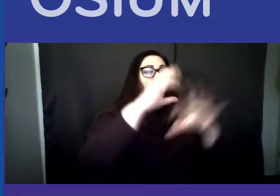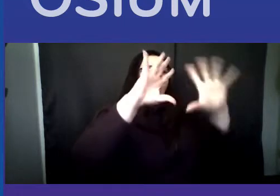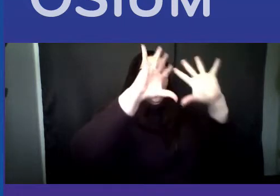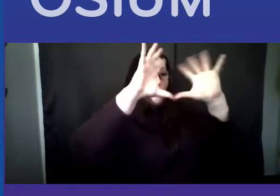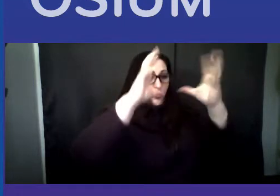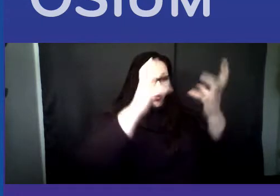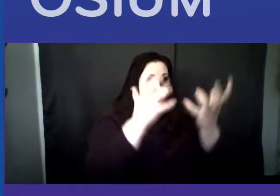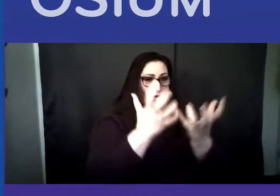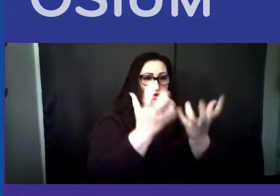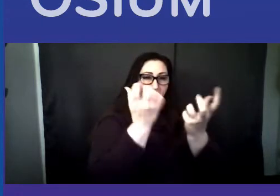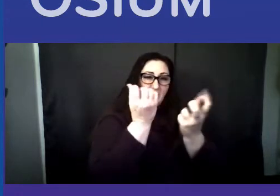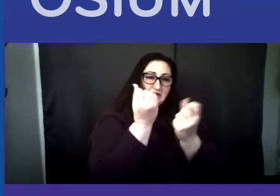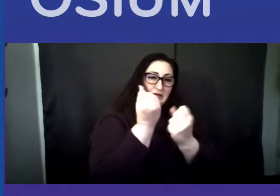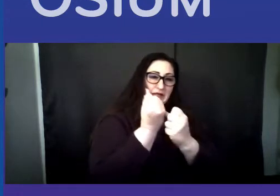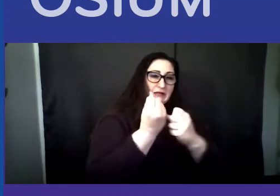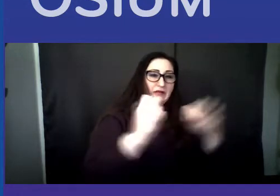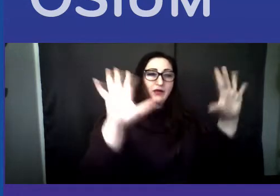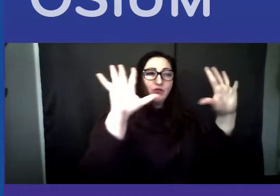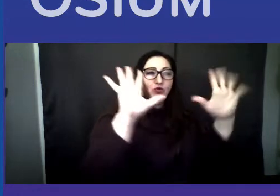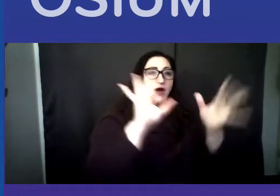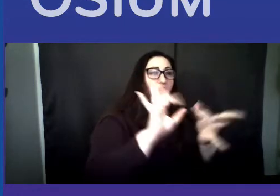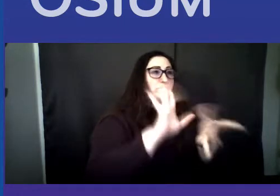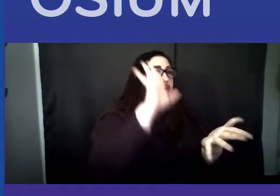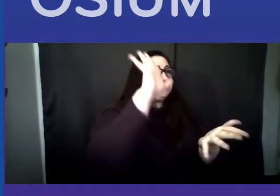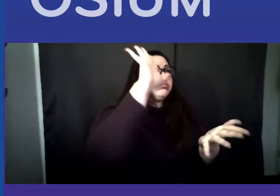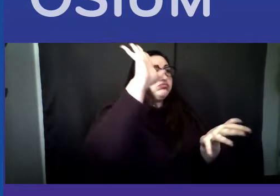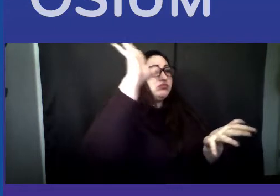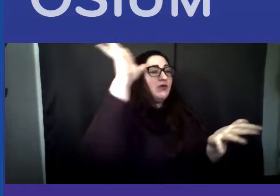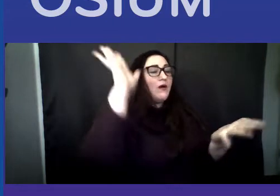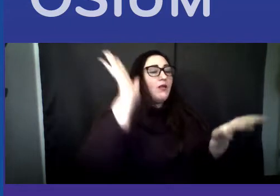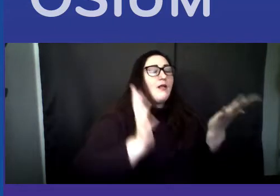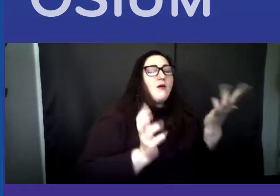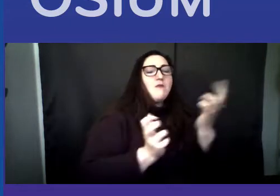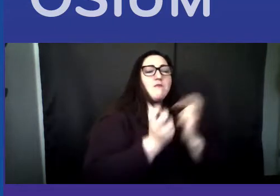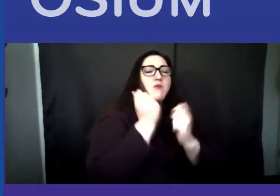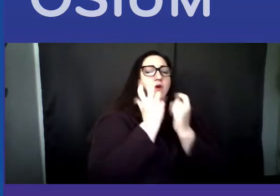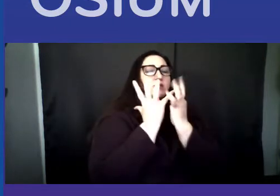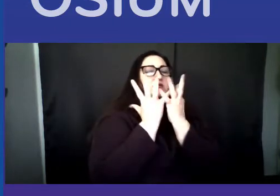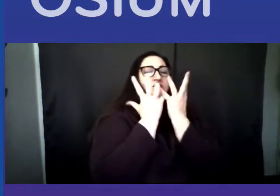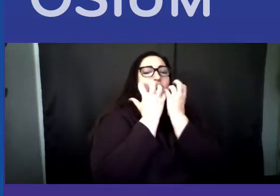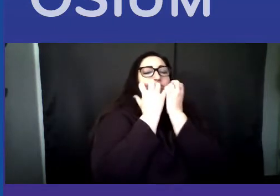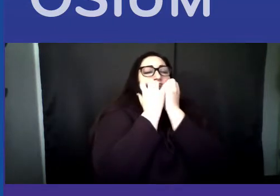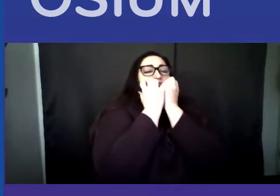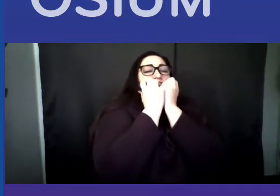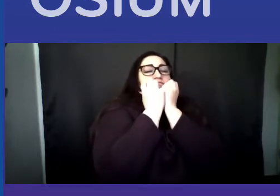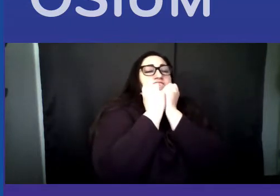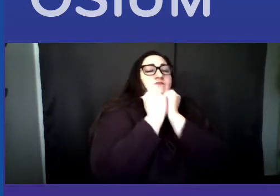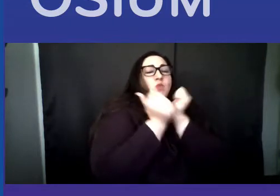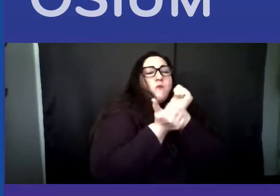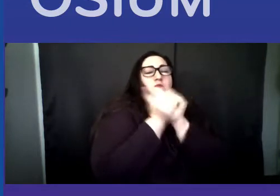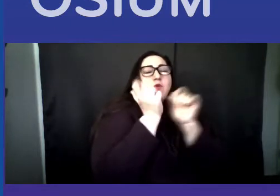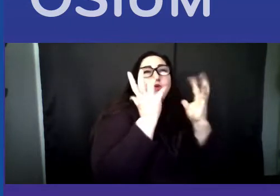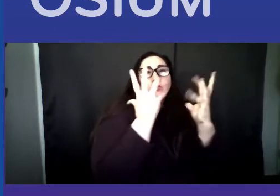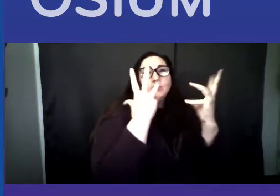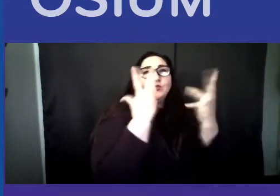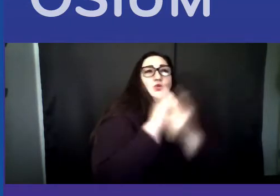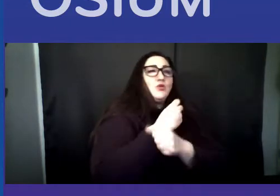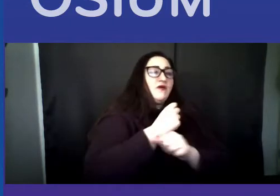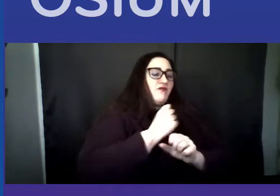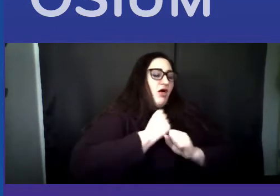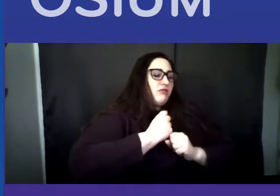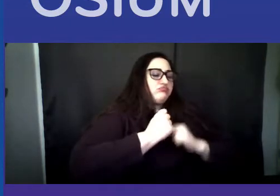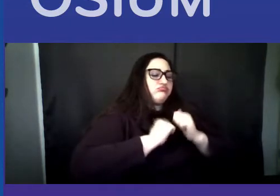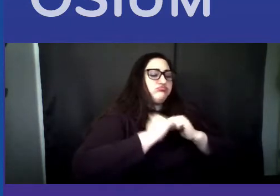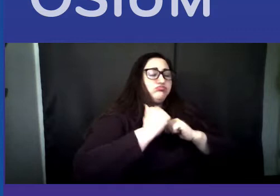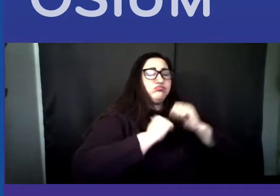like? Now that your most delicious, fantastical constructions have had their way, what